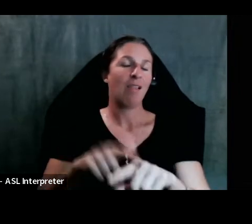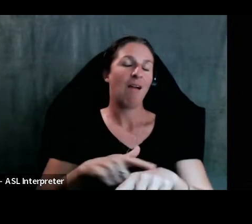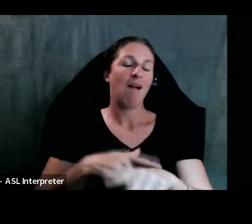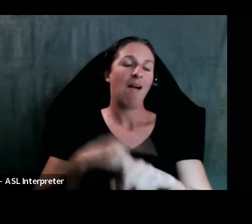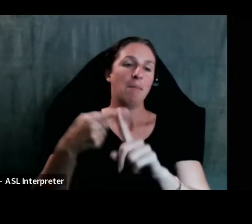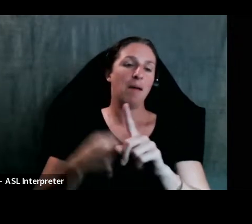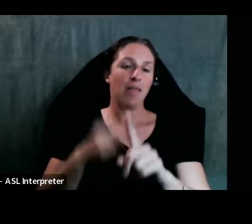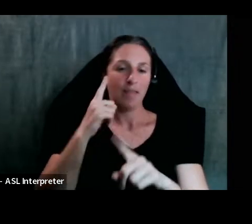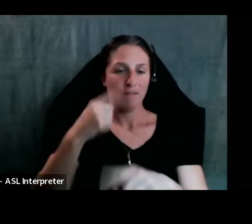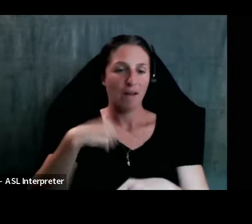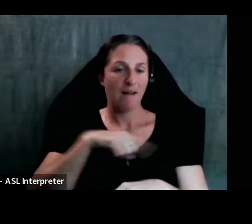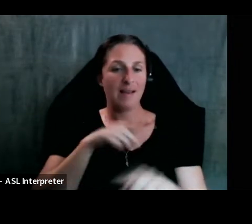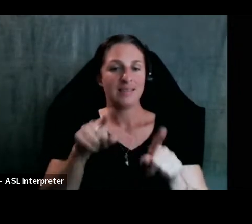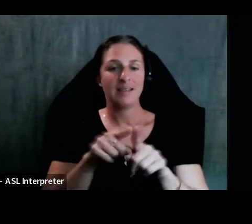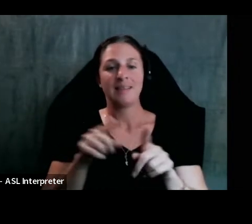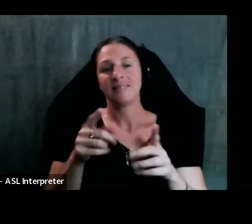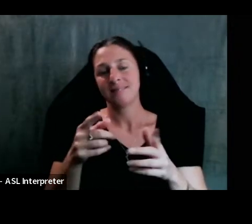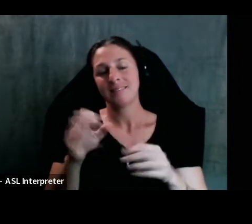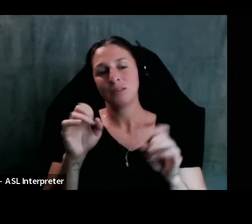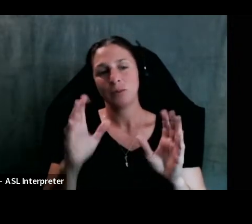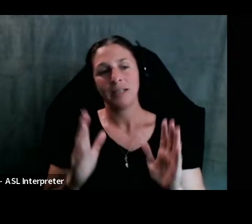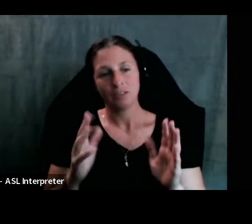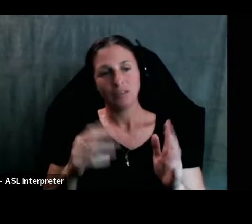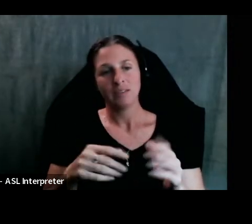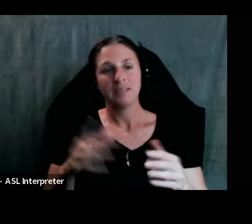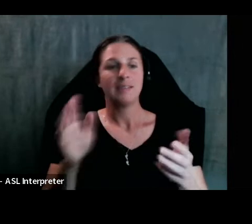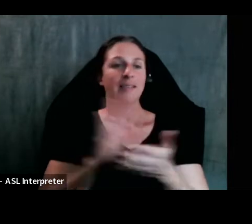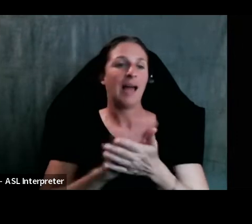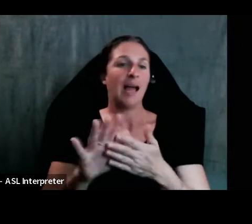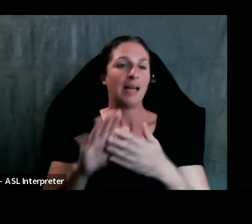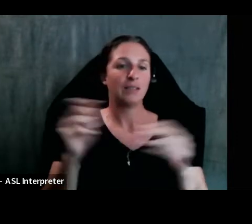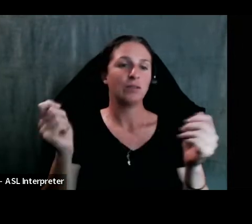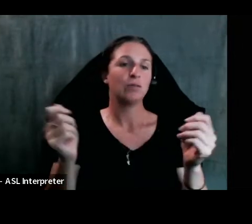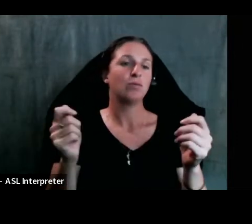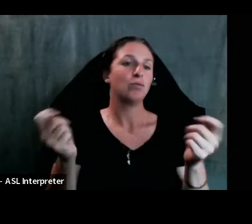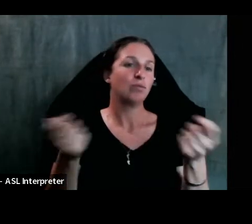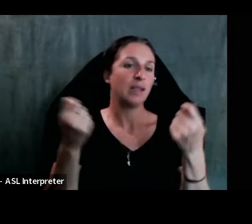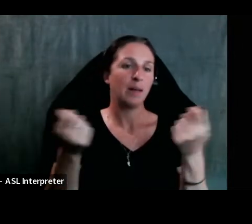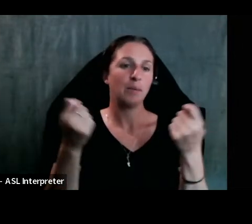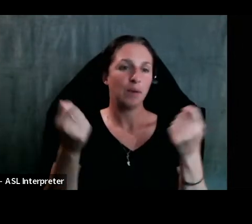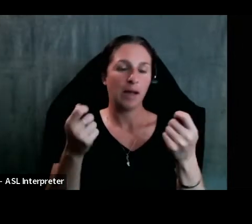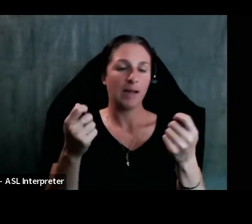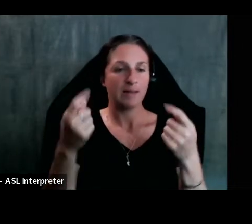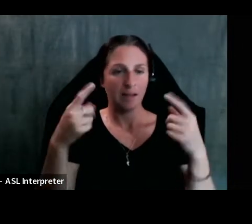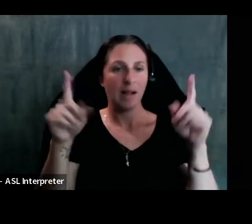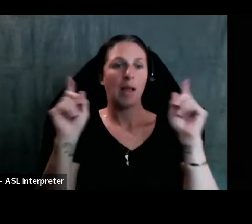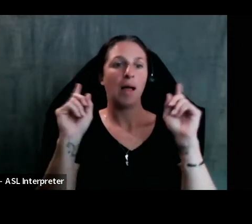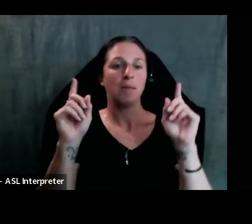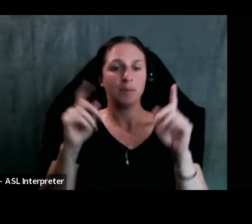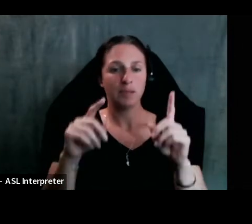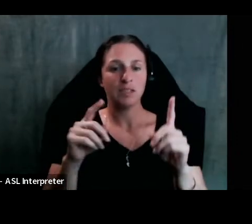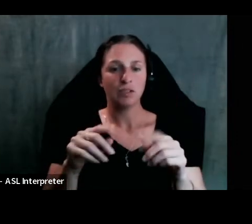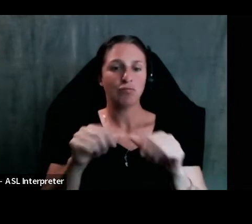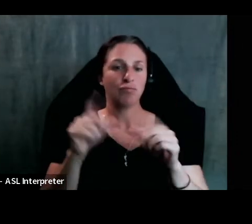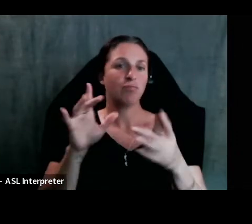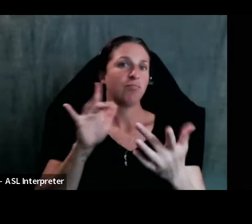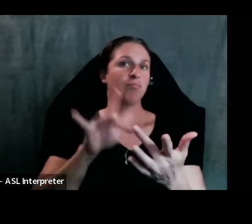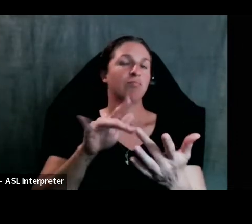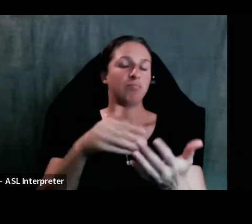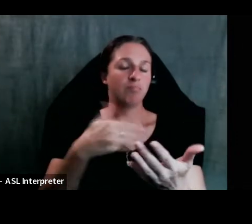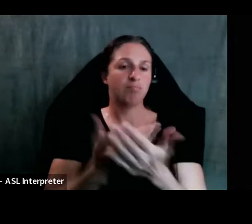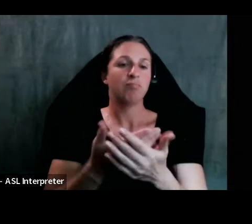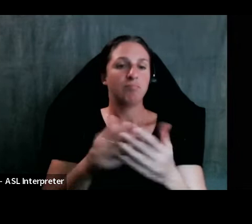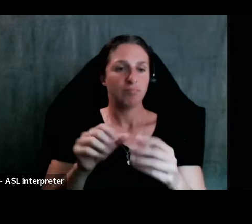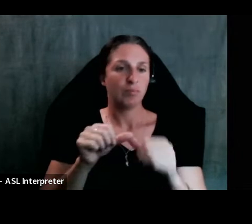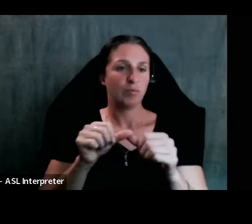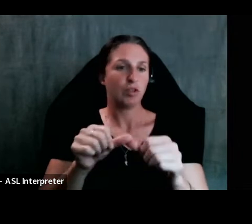as educators. It's so nice to celebrate the accomplishments of reaching permanent status in our district. There's a lot that goes into reach